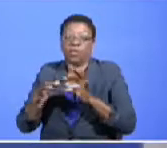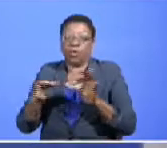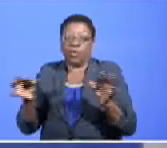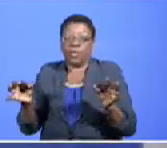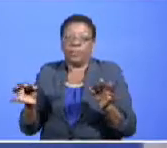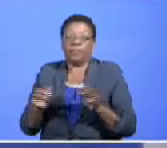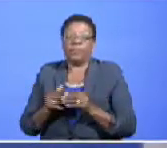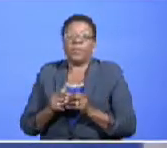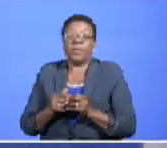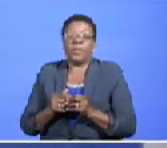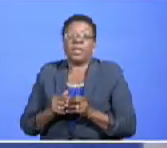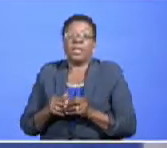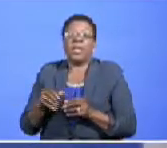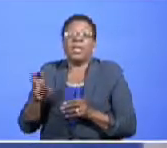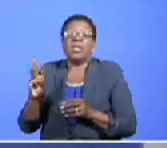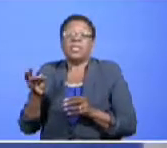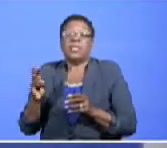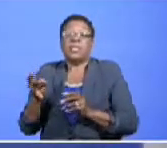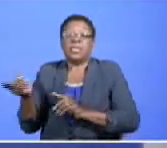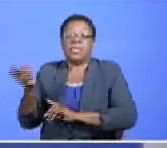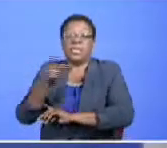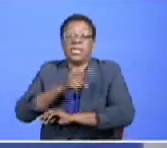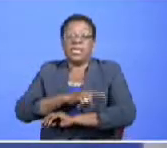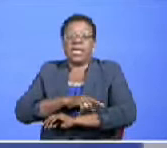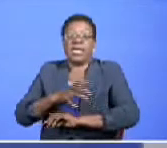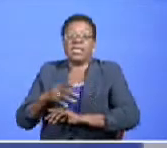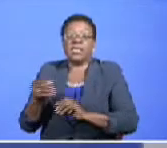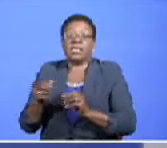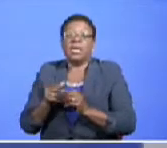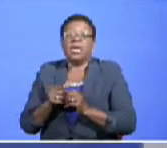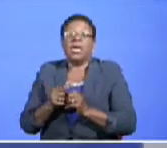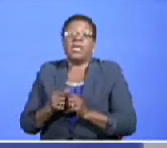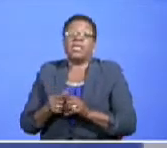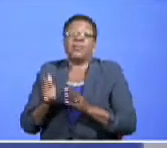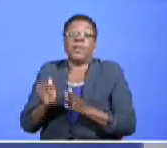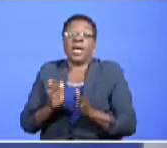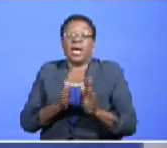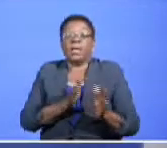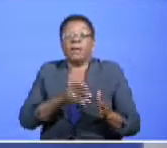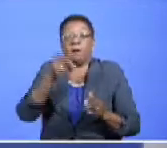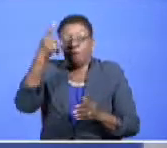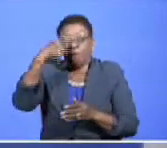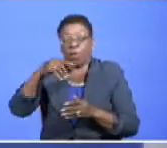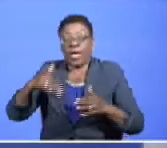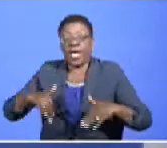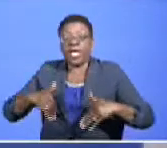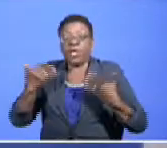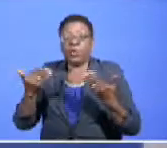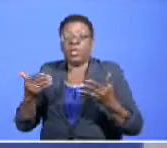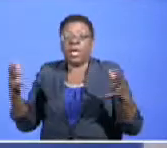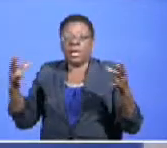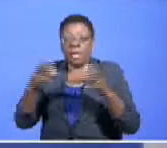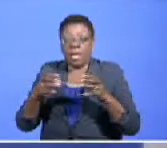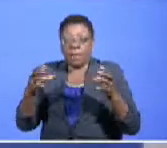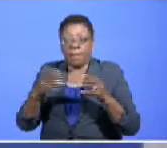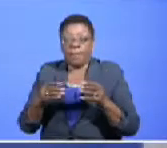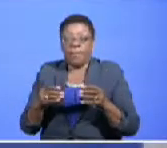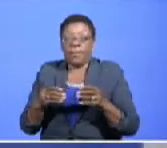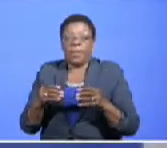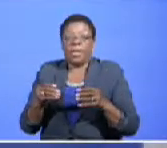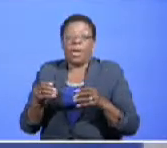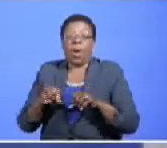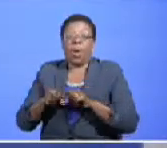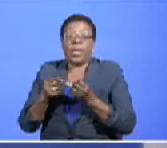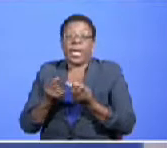16 Days of Activism is the newest initiative and theme for a youth symposium sponsored by the Zonta Club of New Providence. With the goal of eradicating